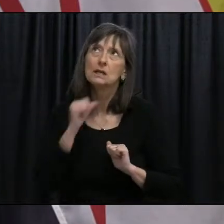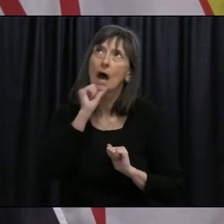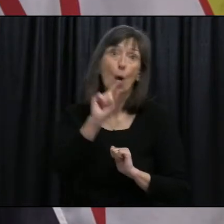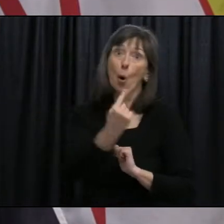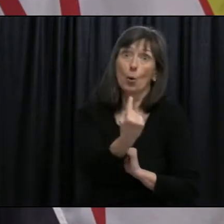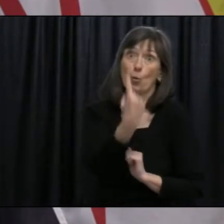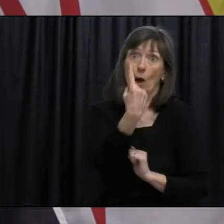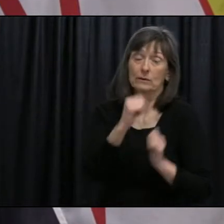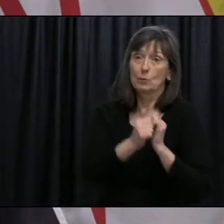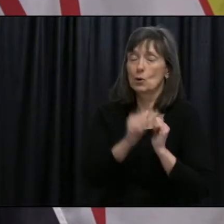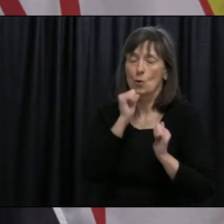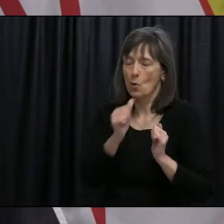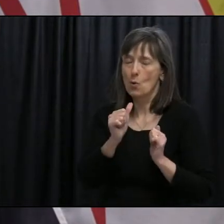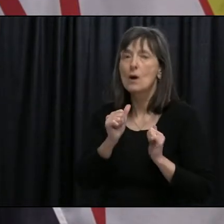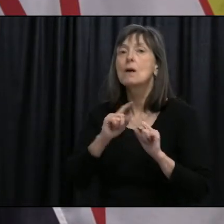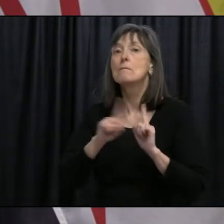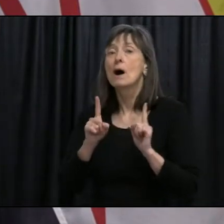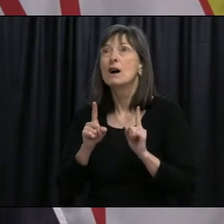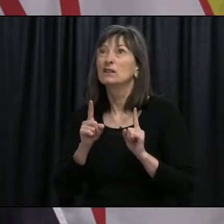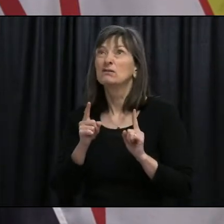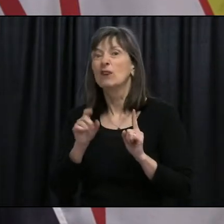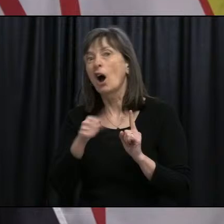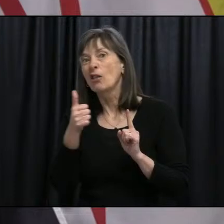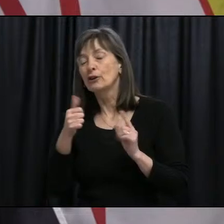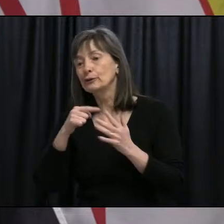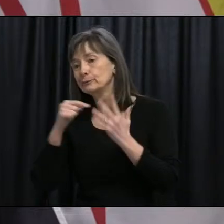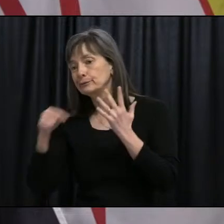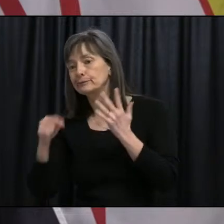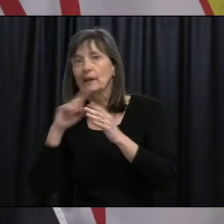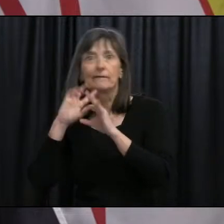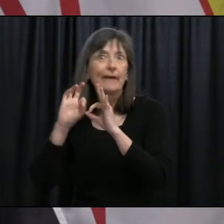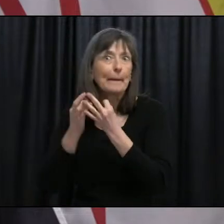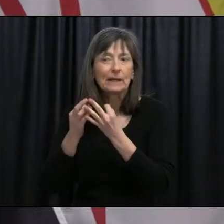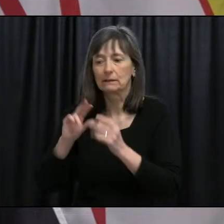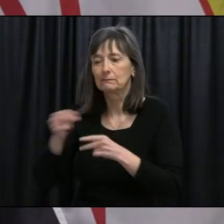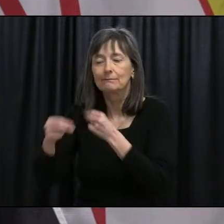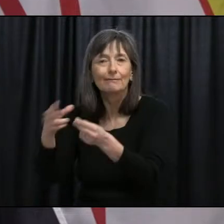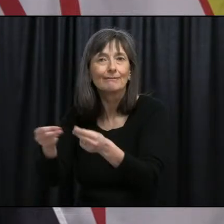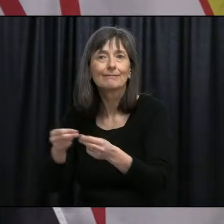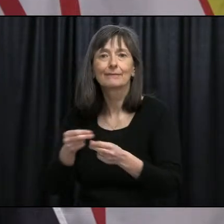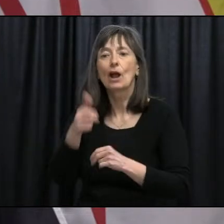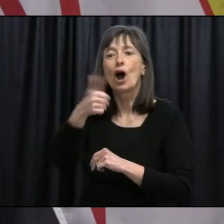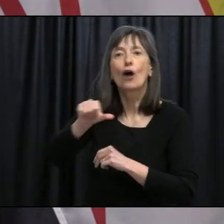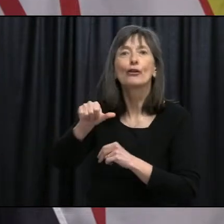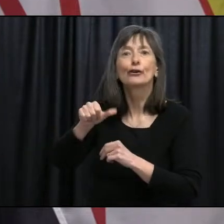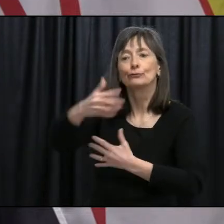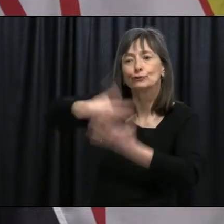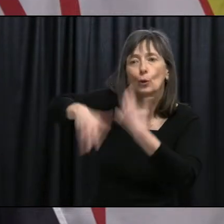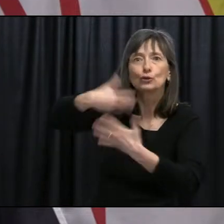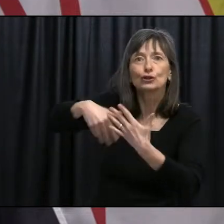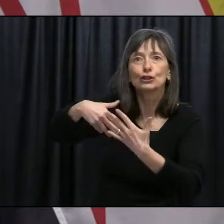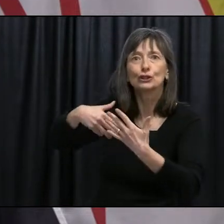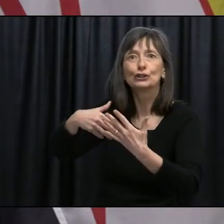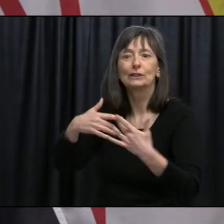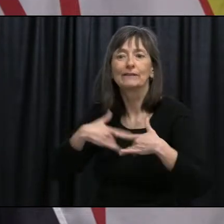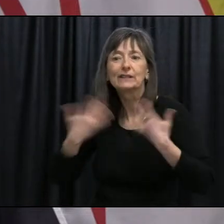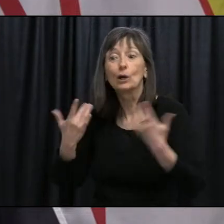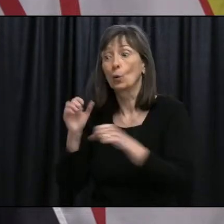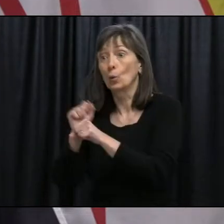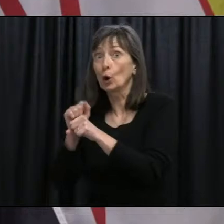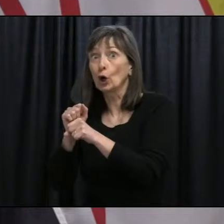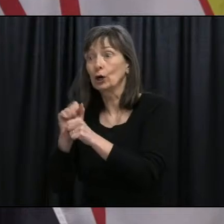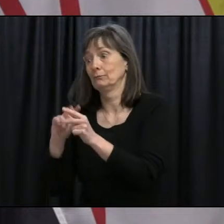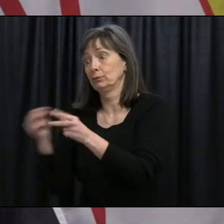link, absolutely not. There are lots of other, there's links in families, there's links in other gatherings and other activities, there's workplace